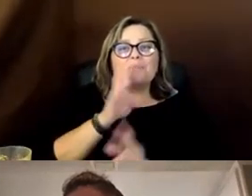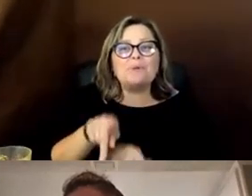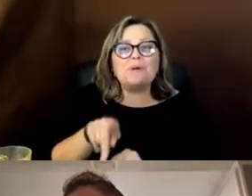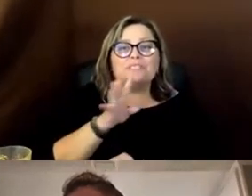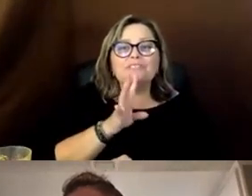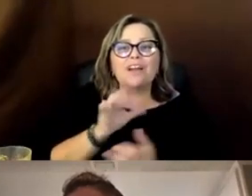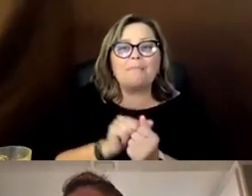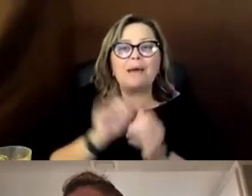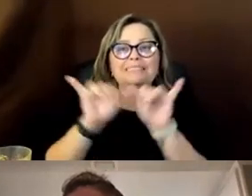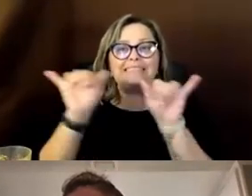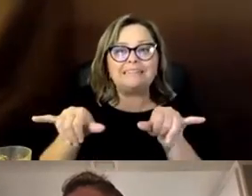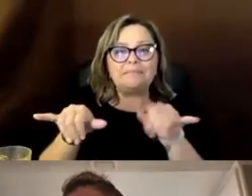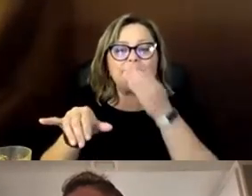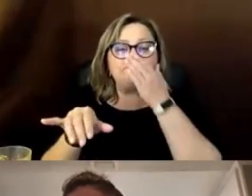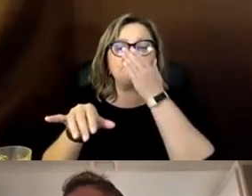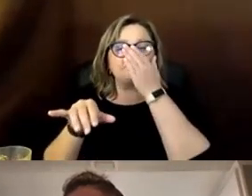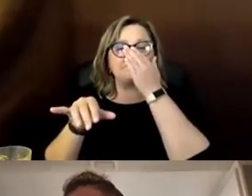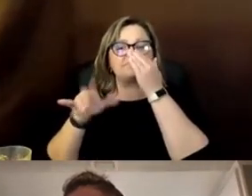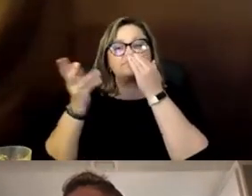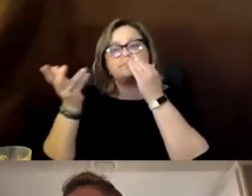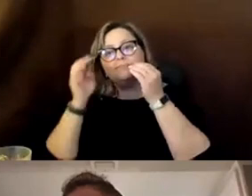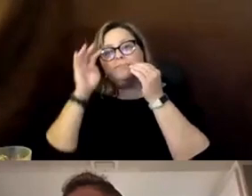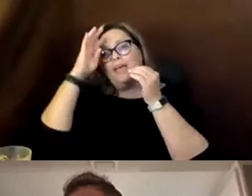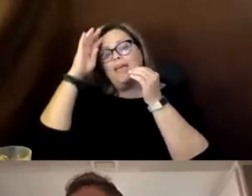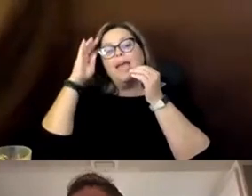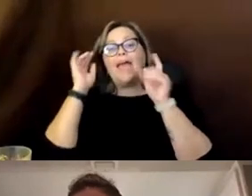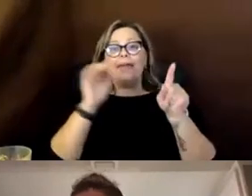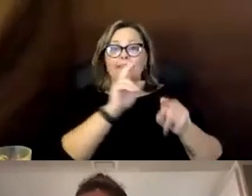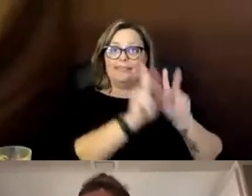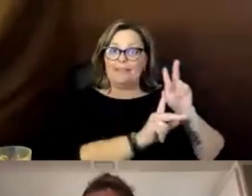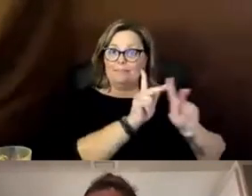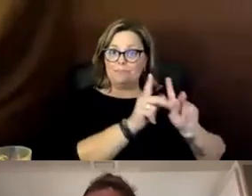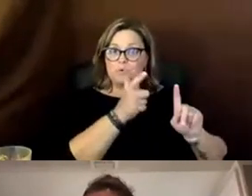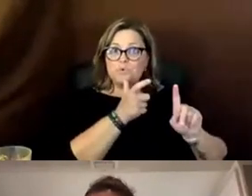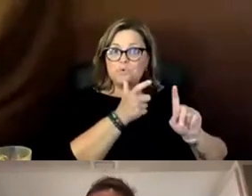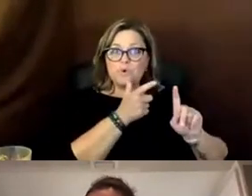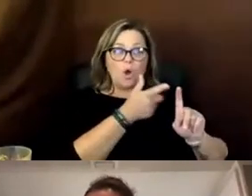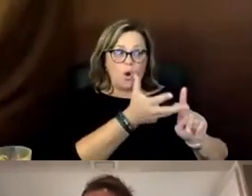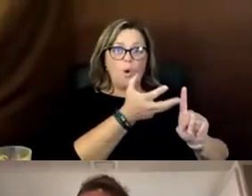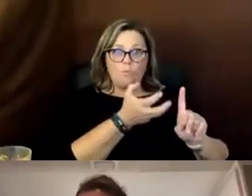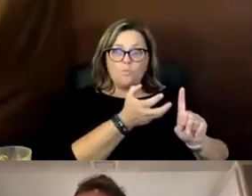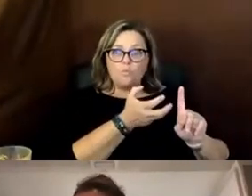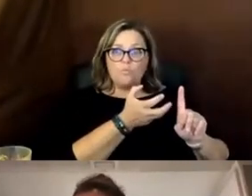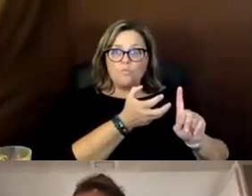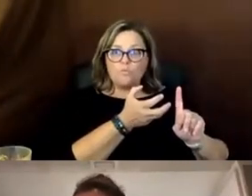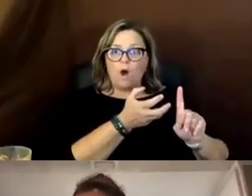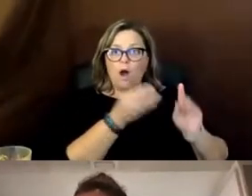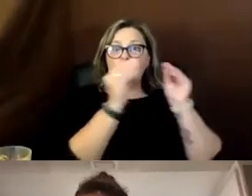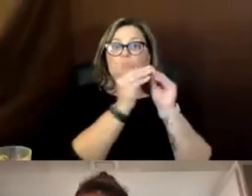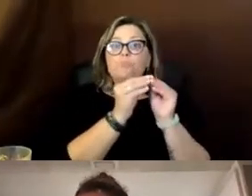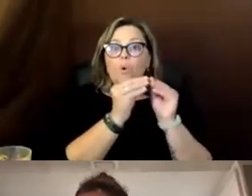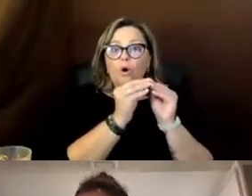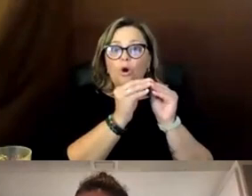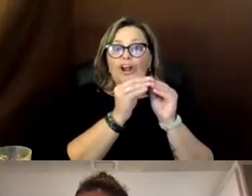that system and actually moving those folks who want to into higher levels of care and training.